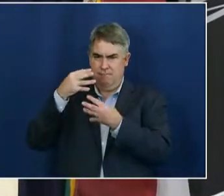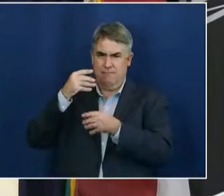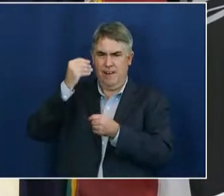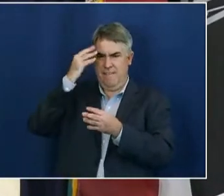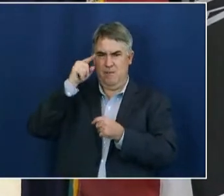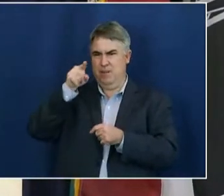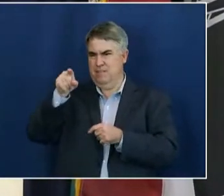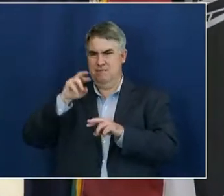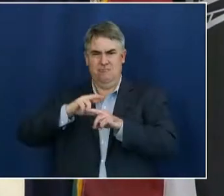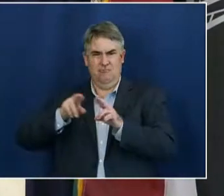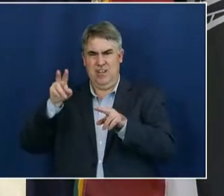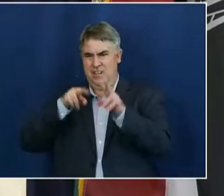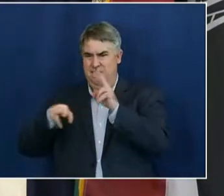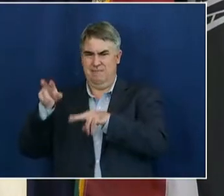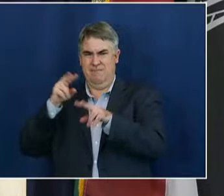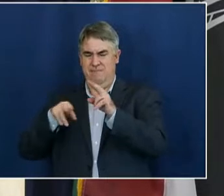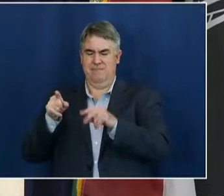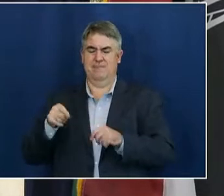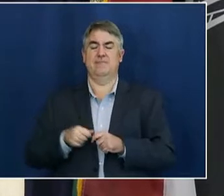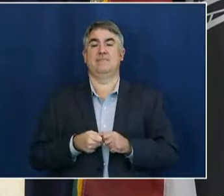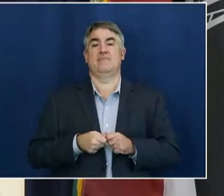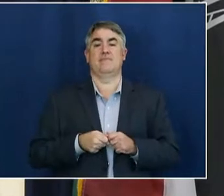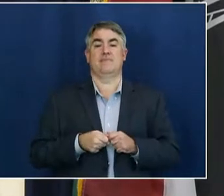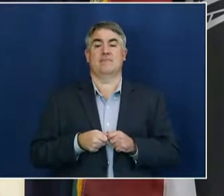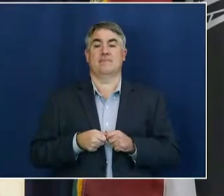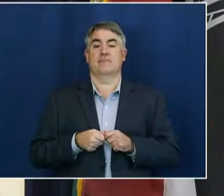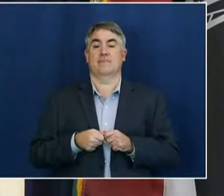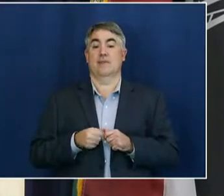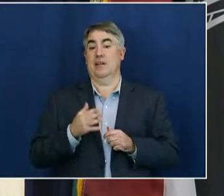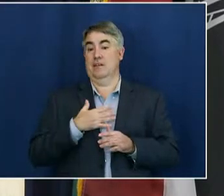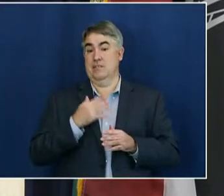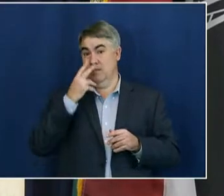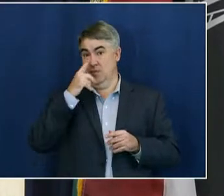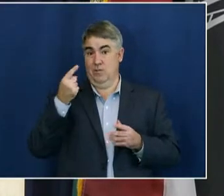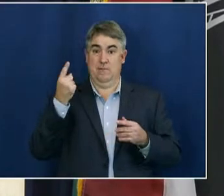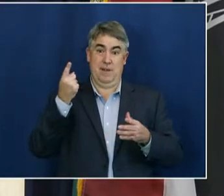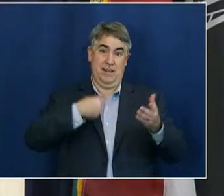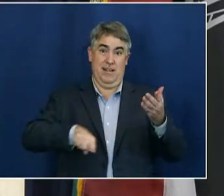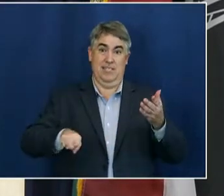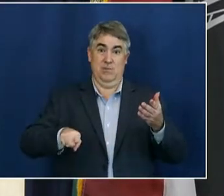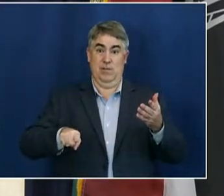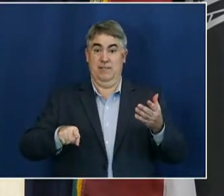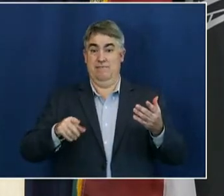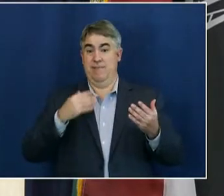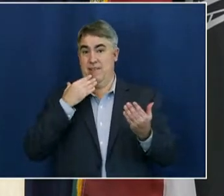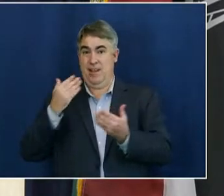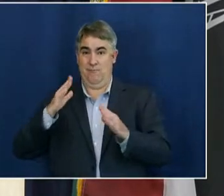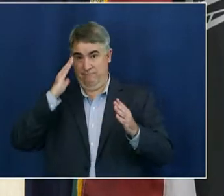regular information that is shared on the county website, and we will be back with you next week for another update. Thank you.